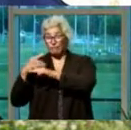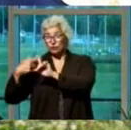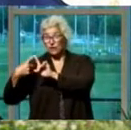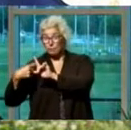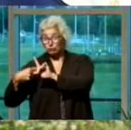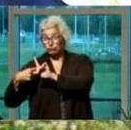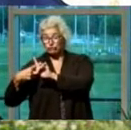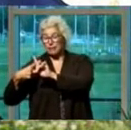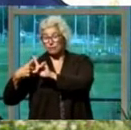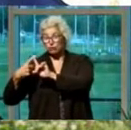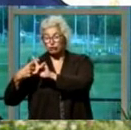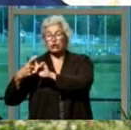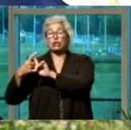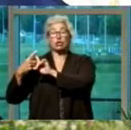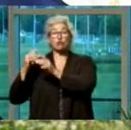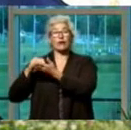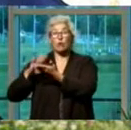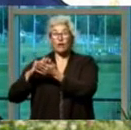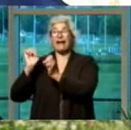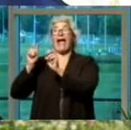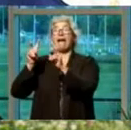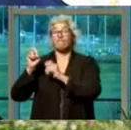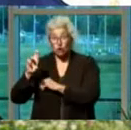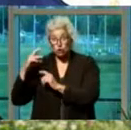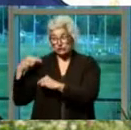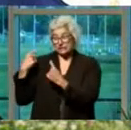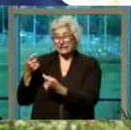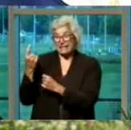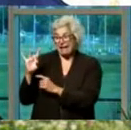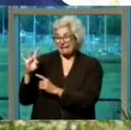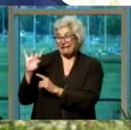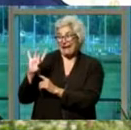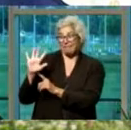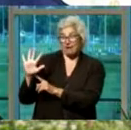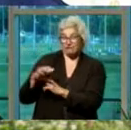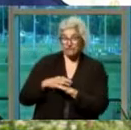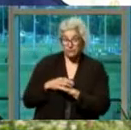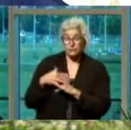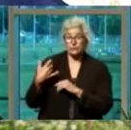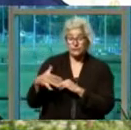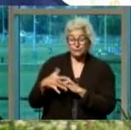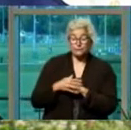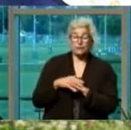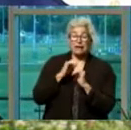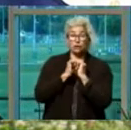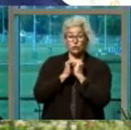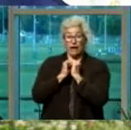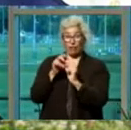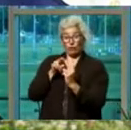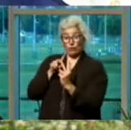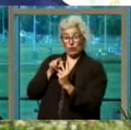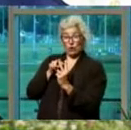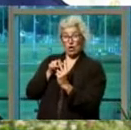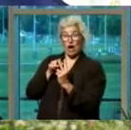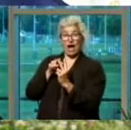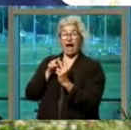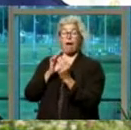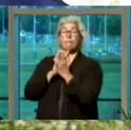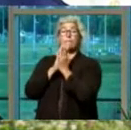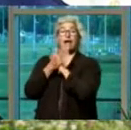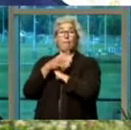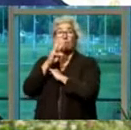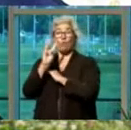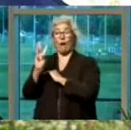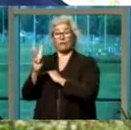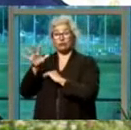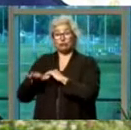recorded since records were started in 1885, which together have imposed on the West an